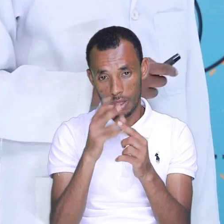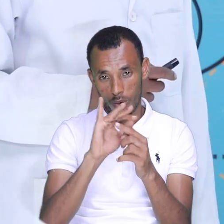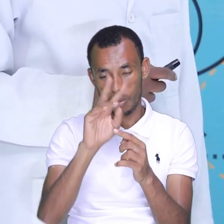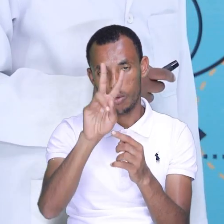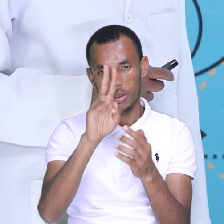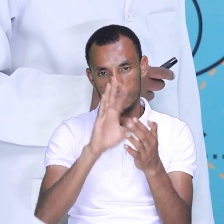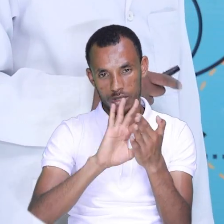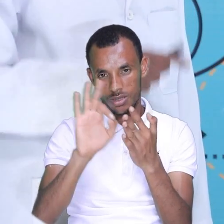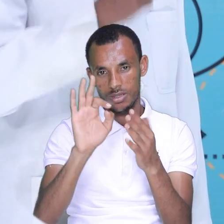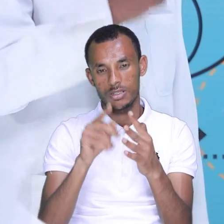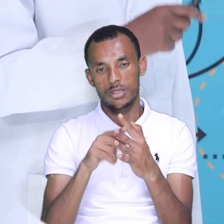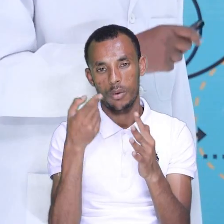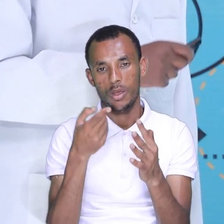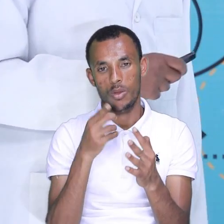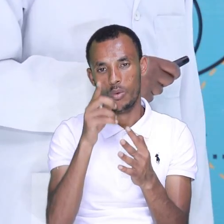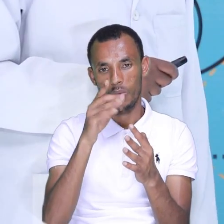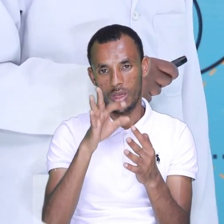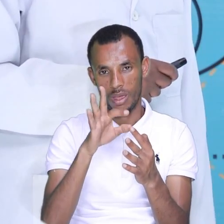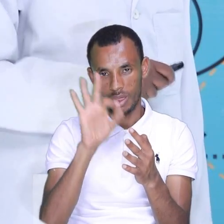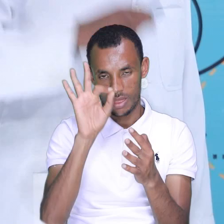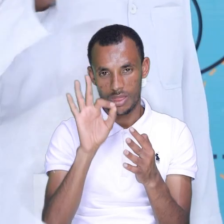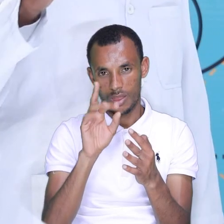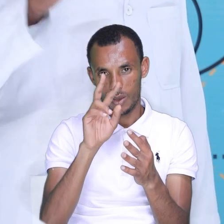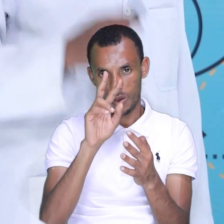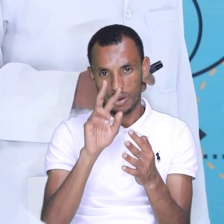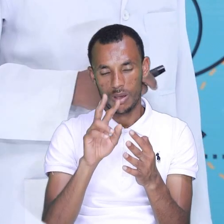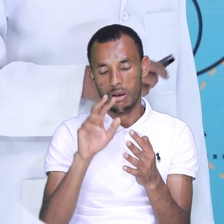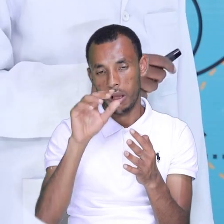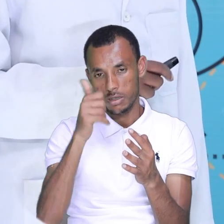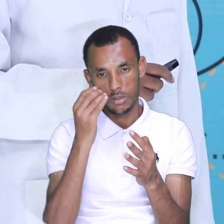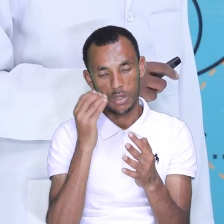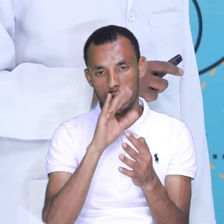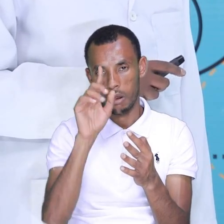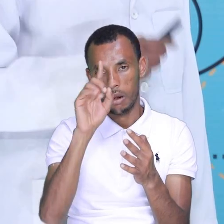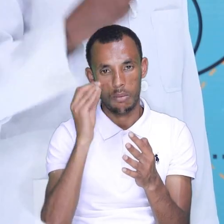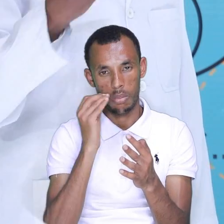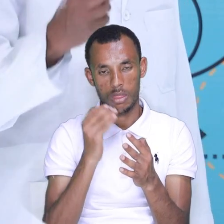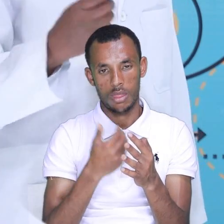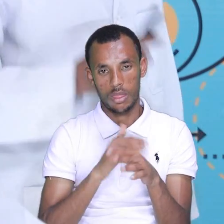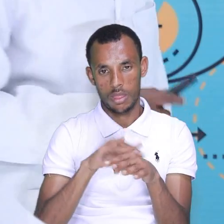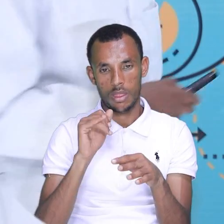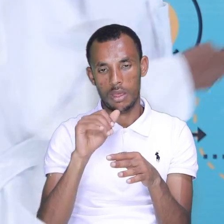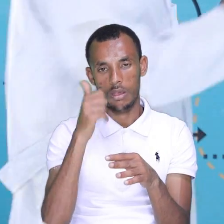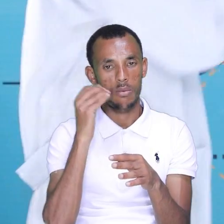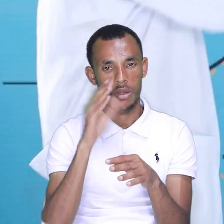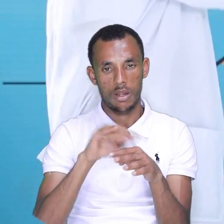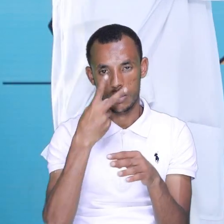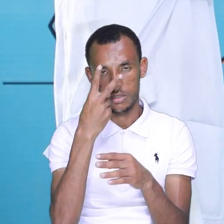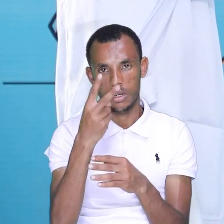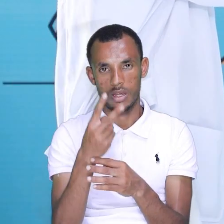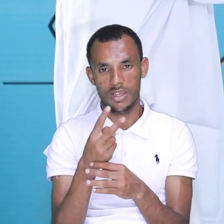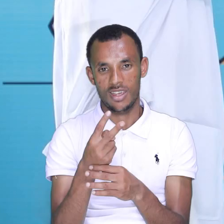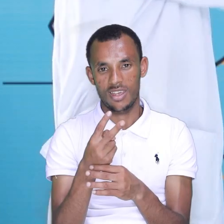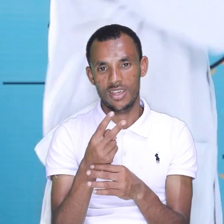digits. You should have tens place and units place. For the tens place, you cannot